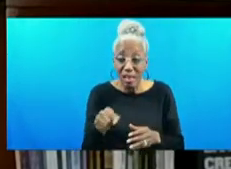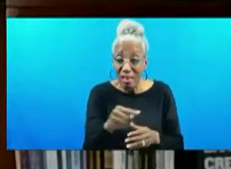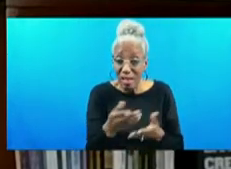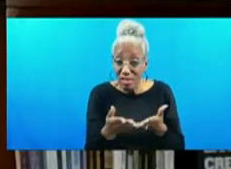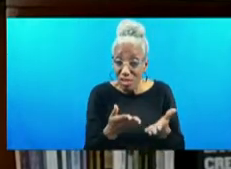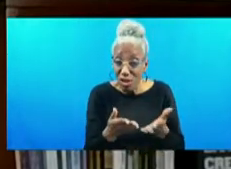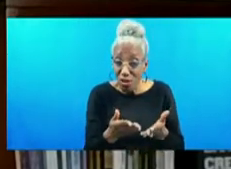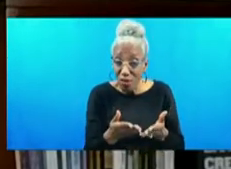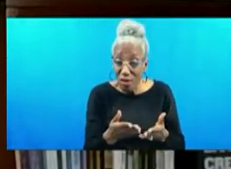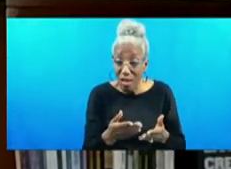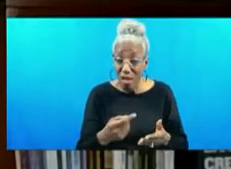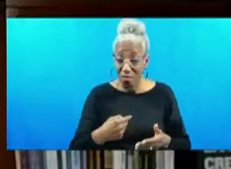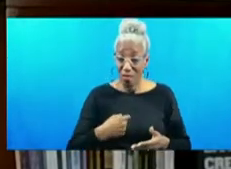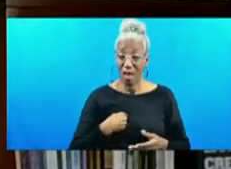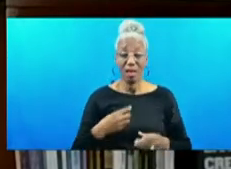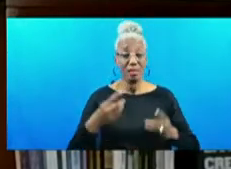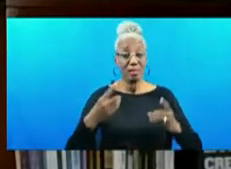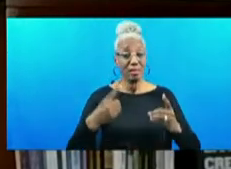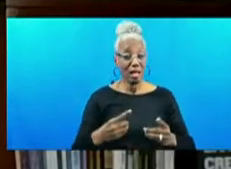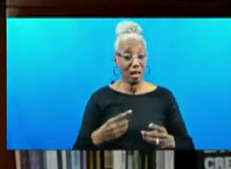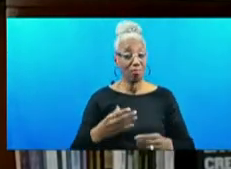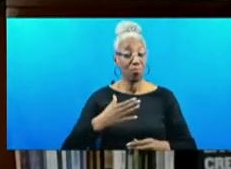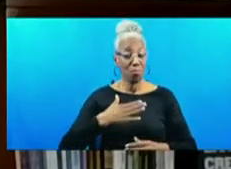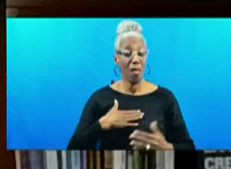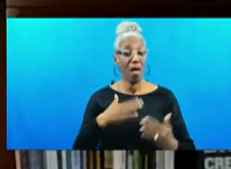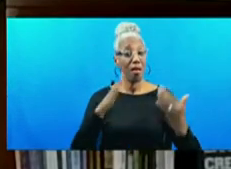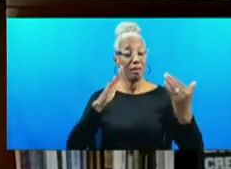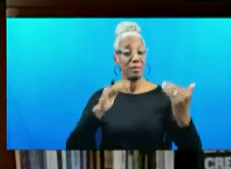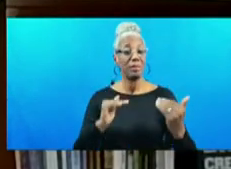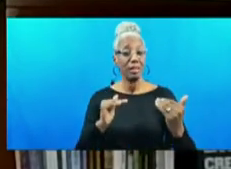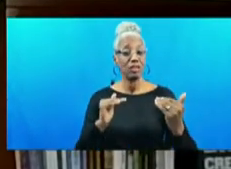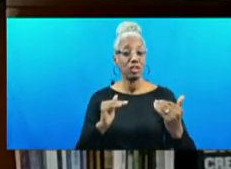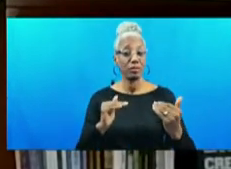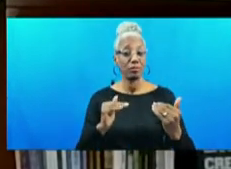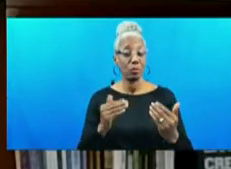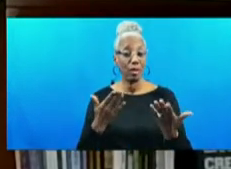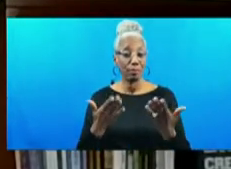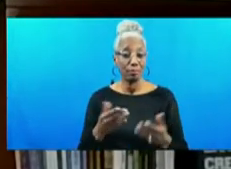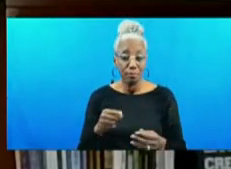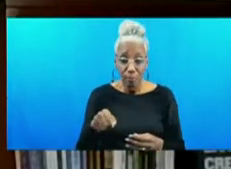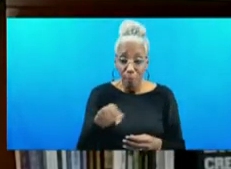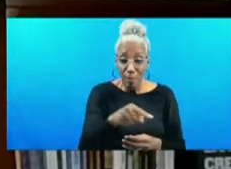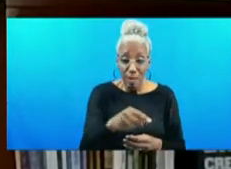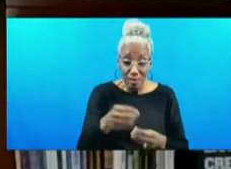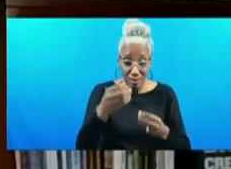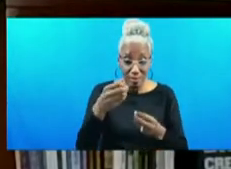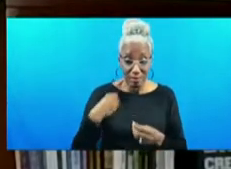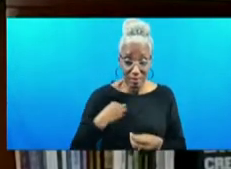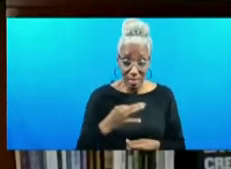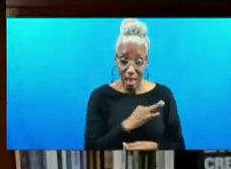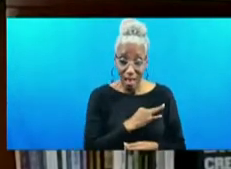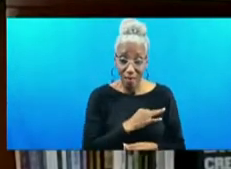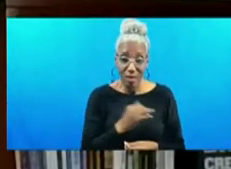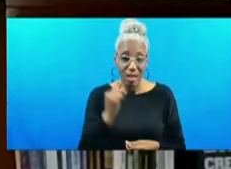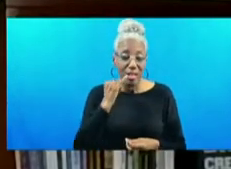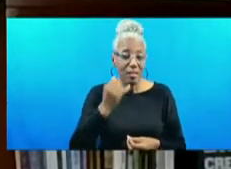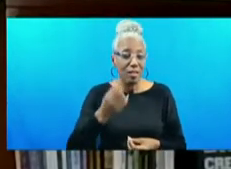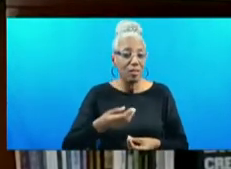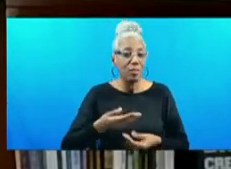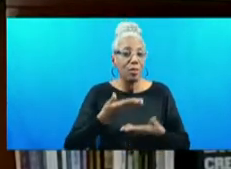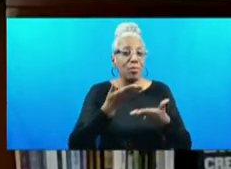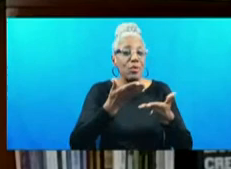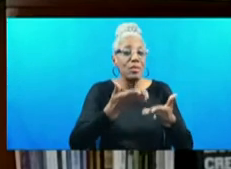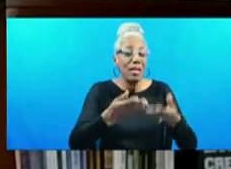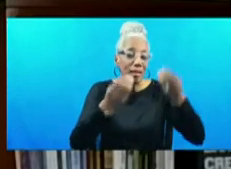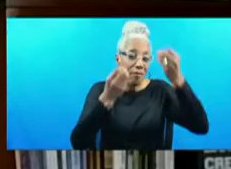my expectation with the staff is that when we come and present information at the board table, we are starting from that lens.